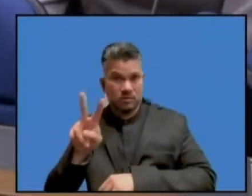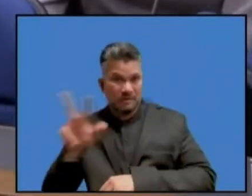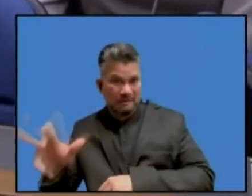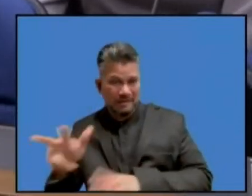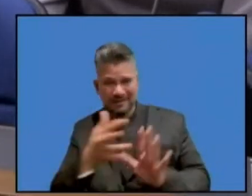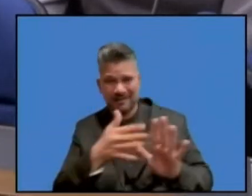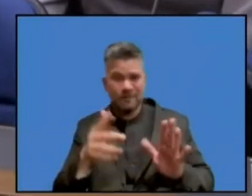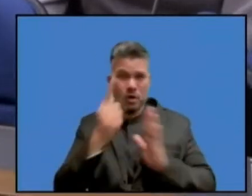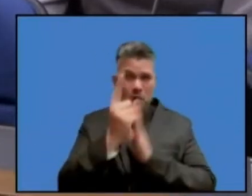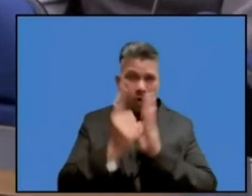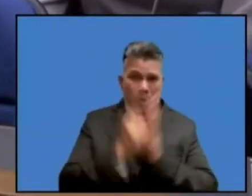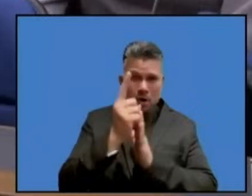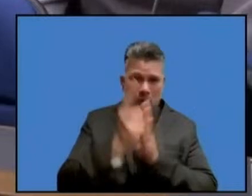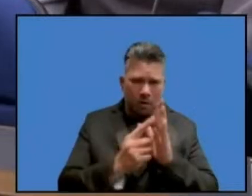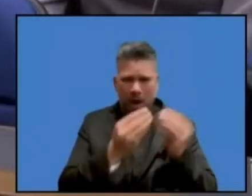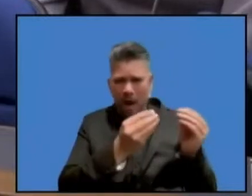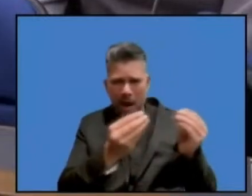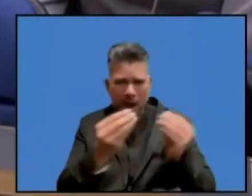for improving